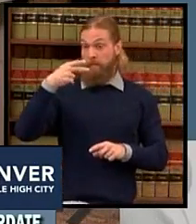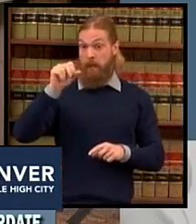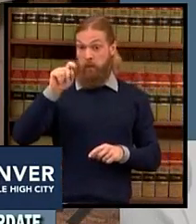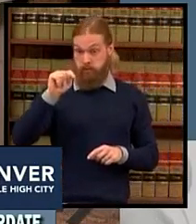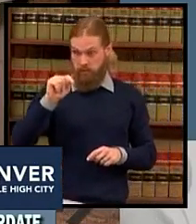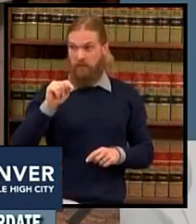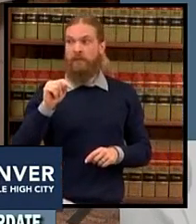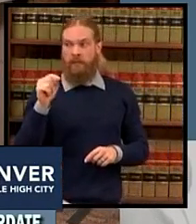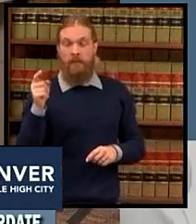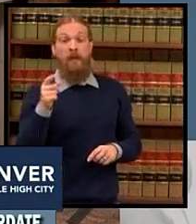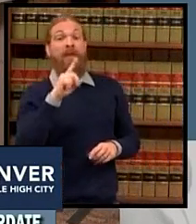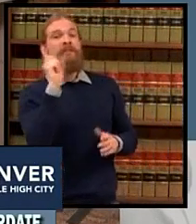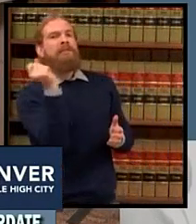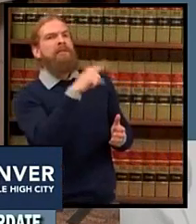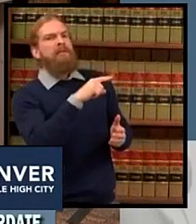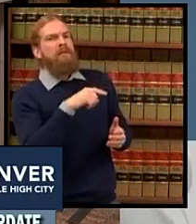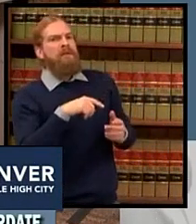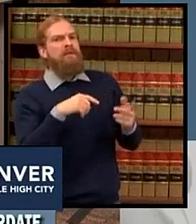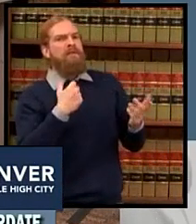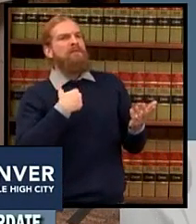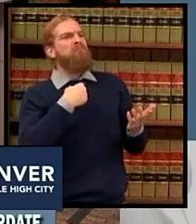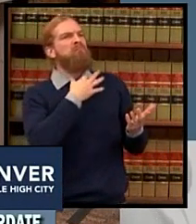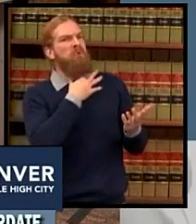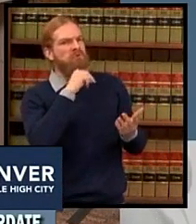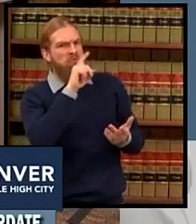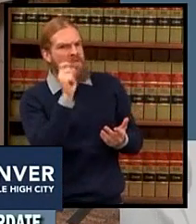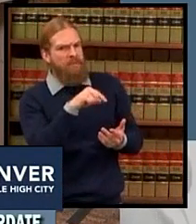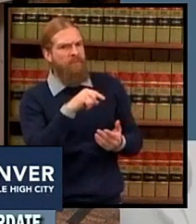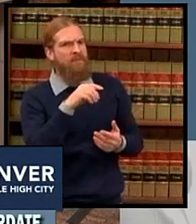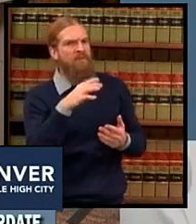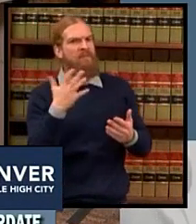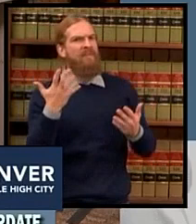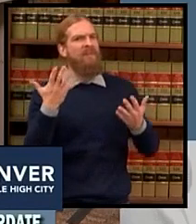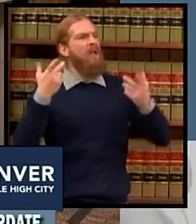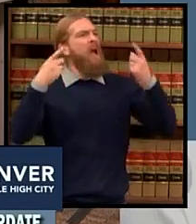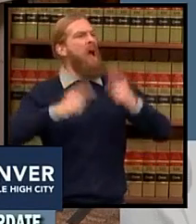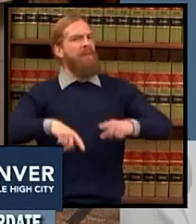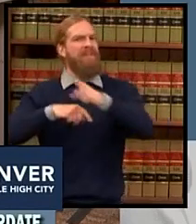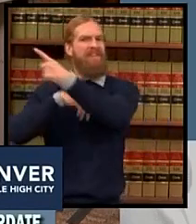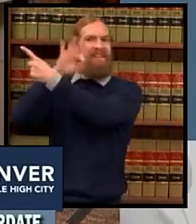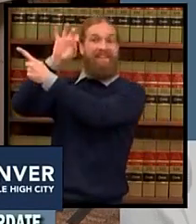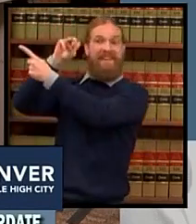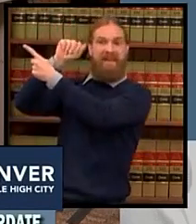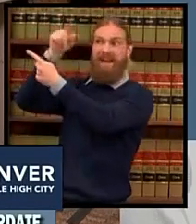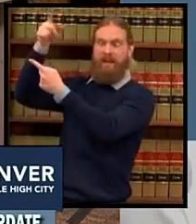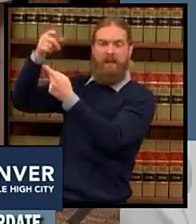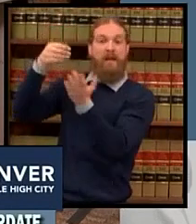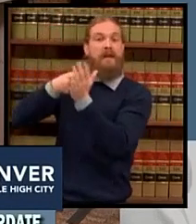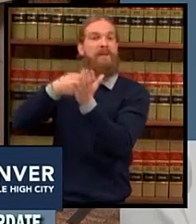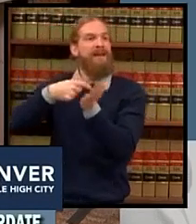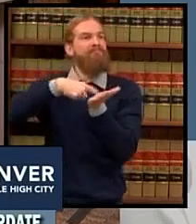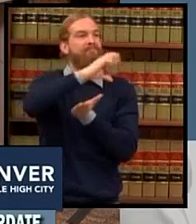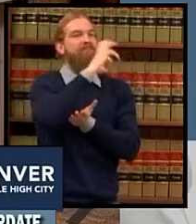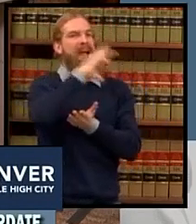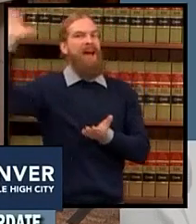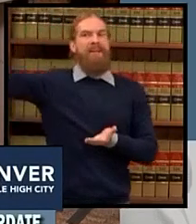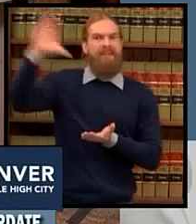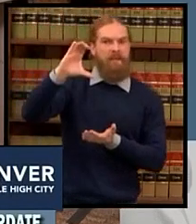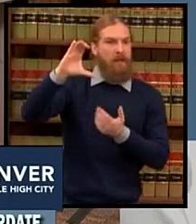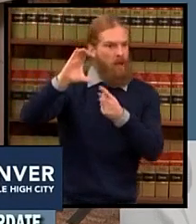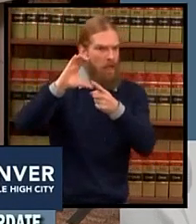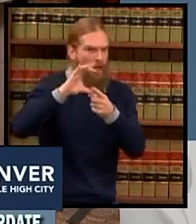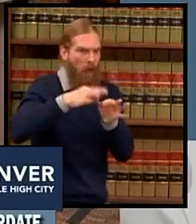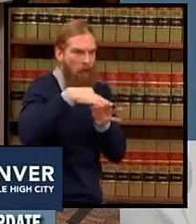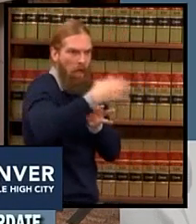Okay, I am just wondering what happens if the FEMA reimbursement money continues to be delayed? What are the consequences for the city?